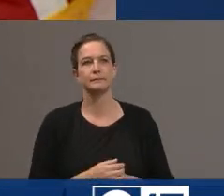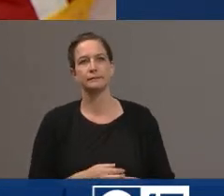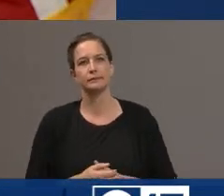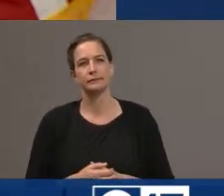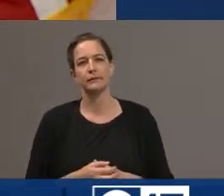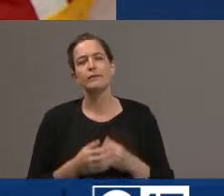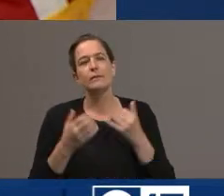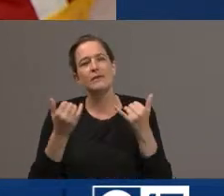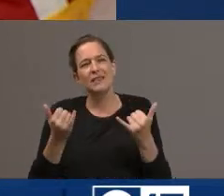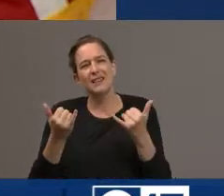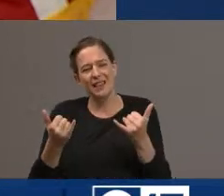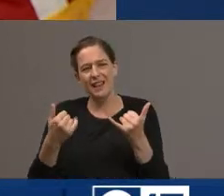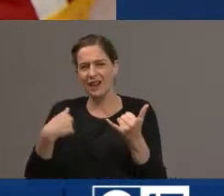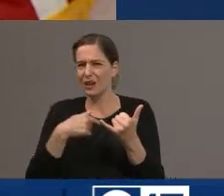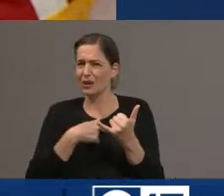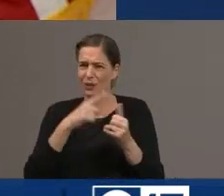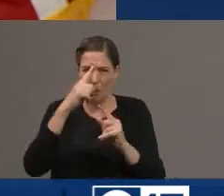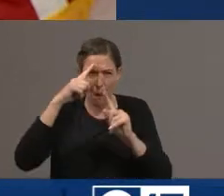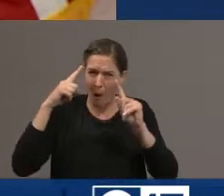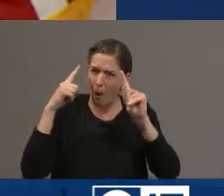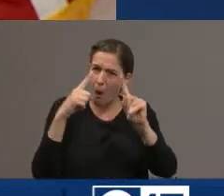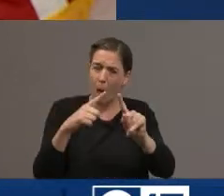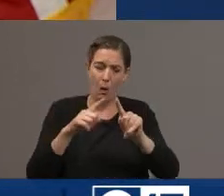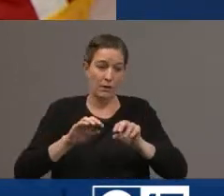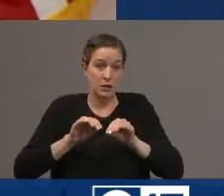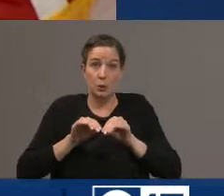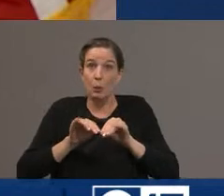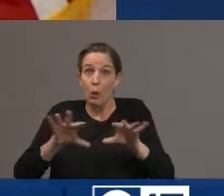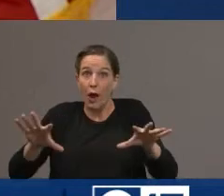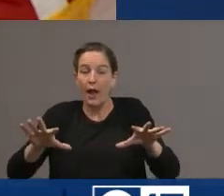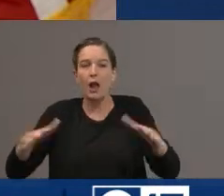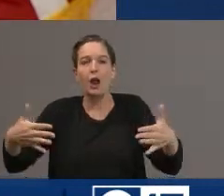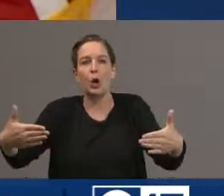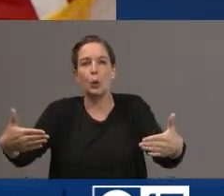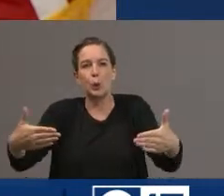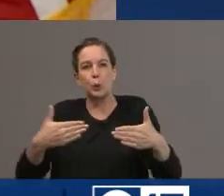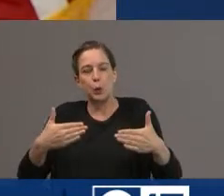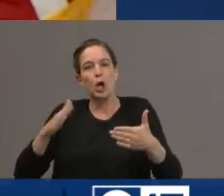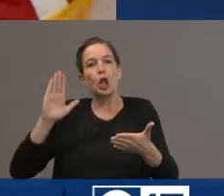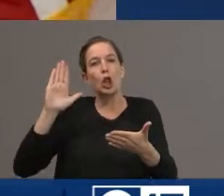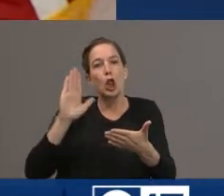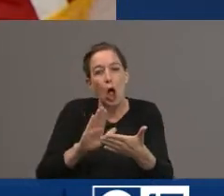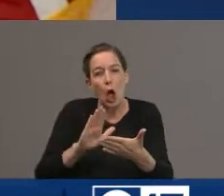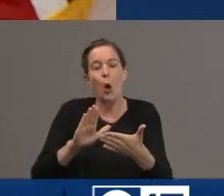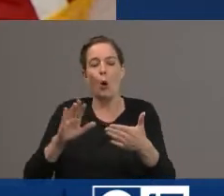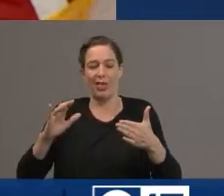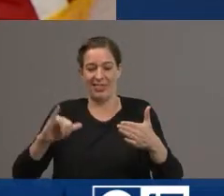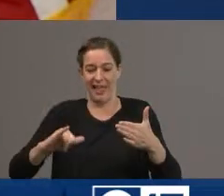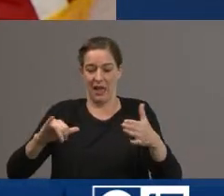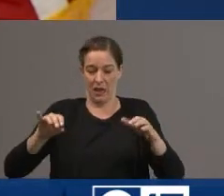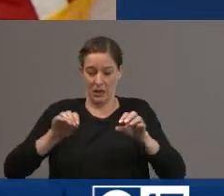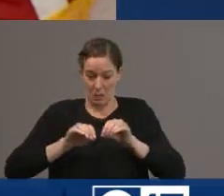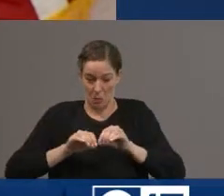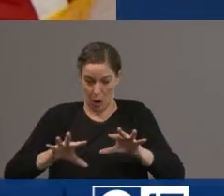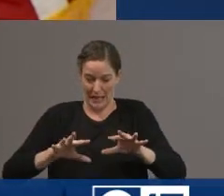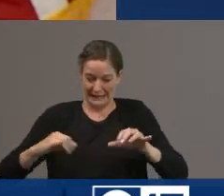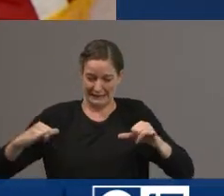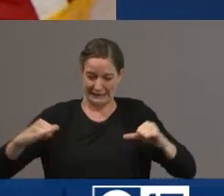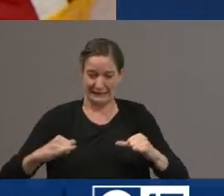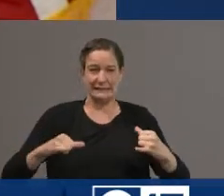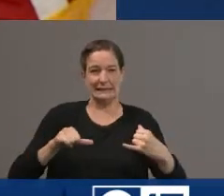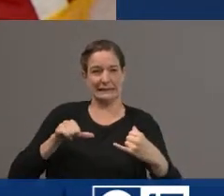So we're looking to slow and contain the spread of the virus. And we have developed